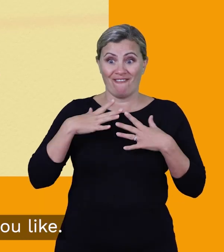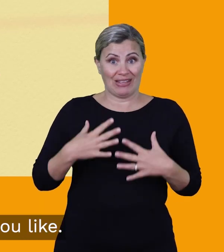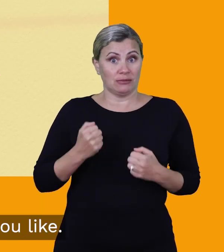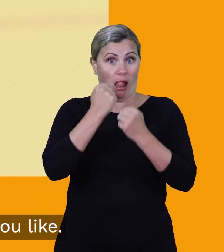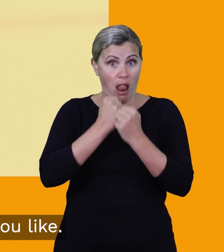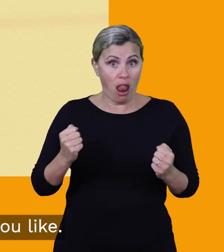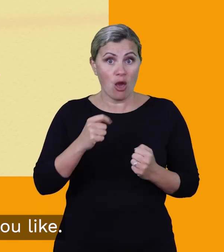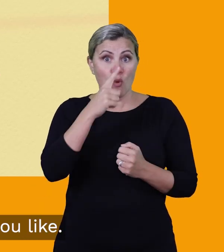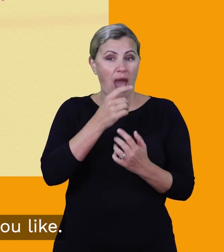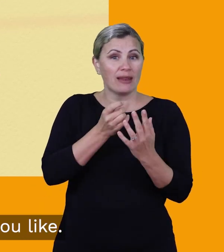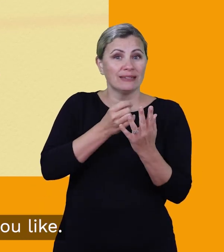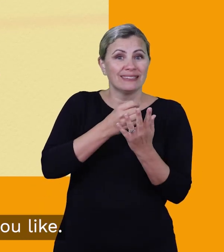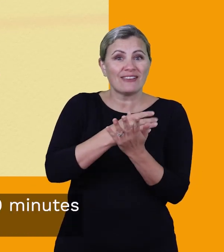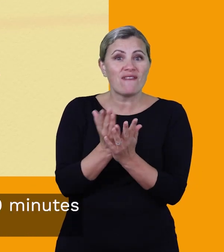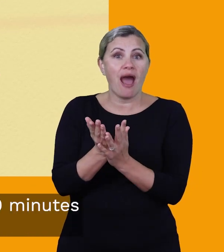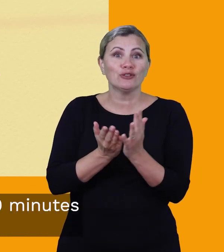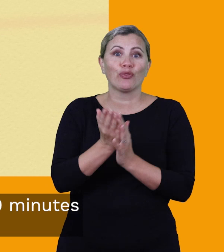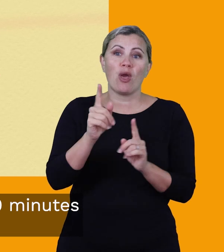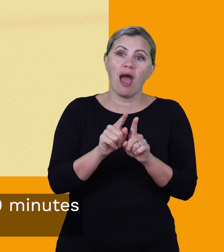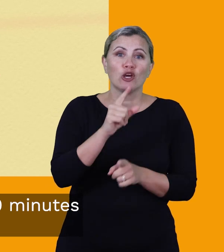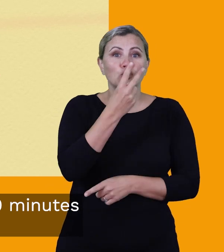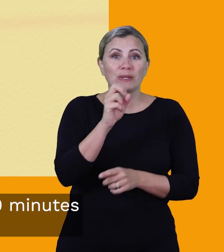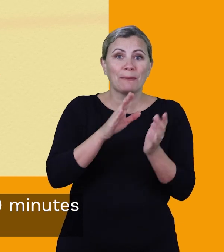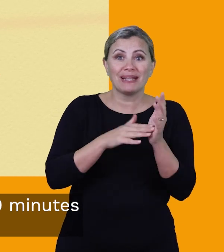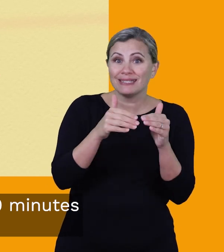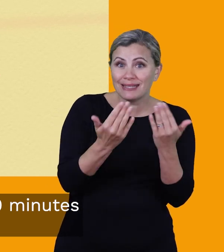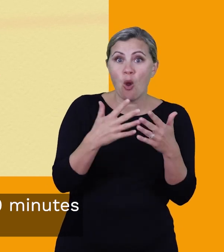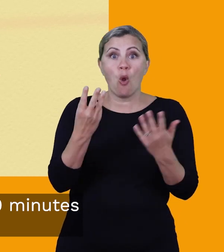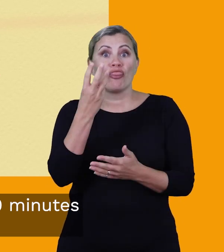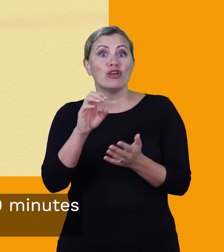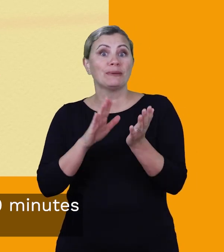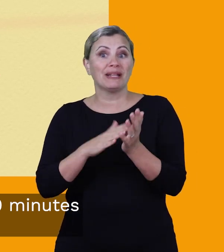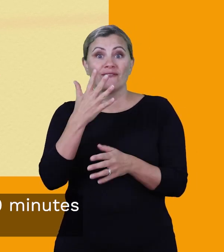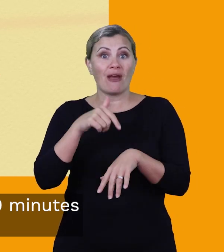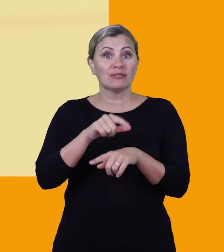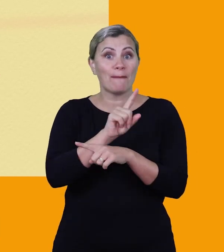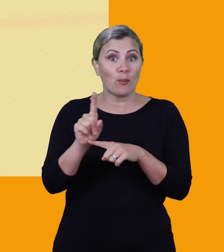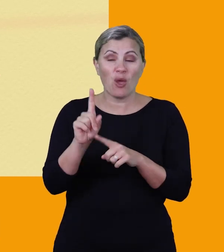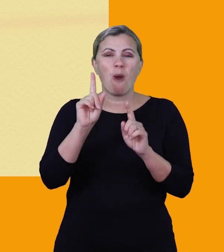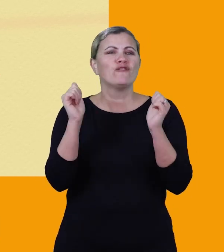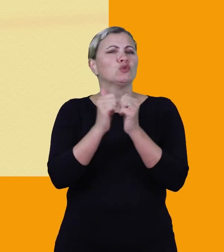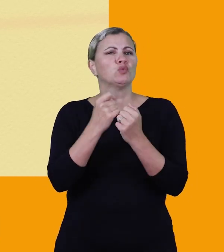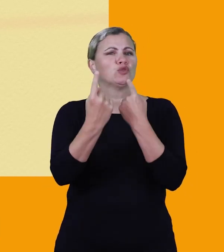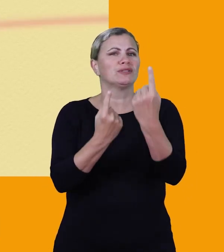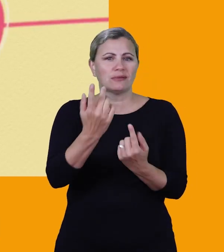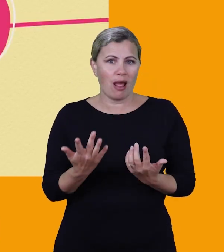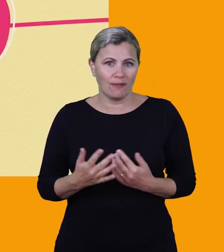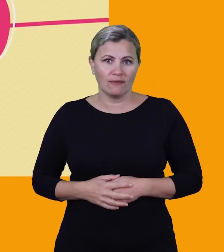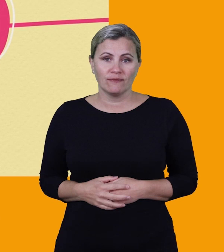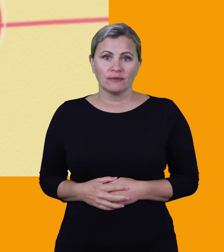You can divide this up however you like. It could be 20 minutes a day or 30 minutes 5 times a week, whatever works for you.